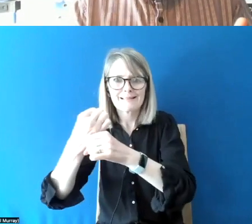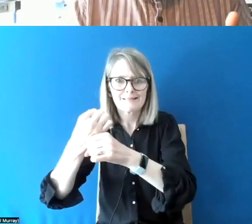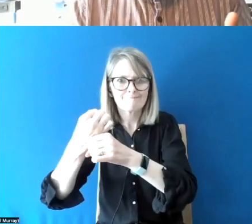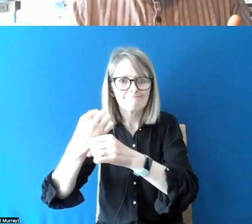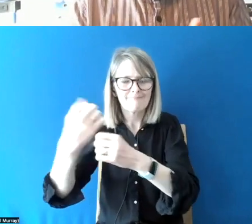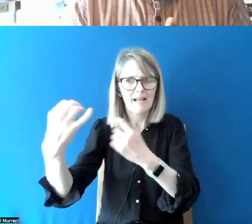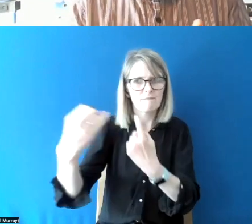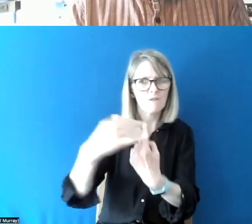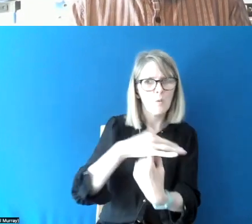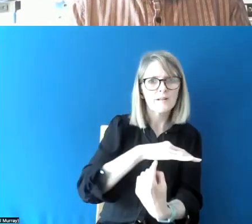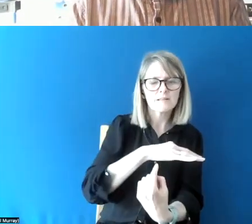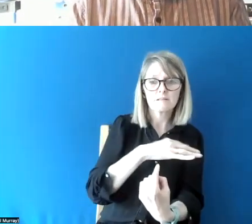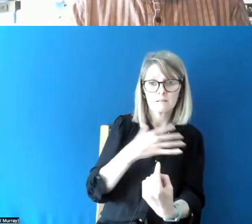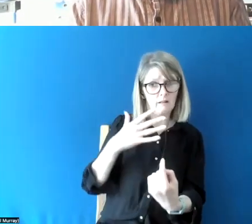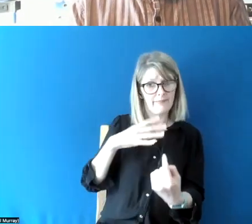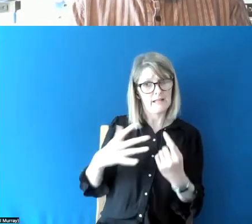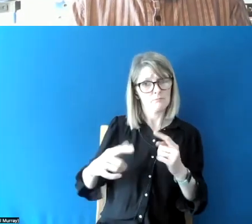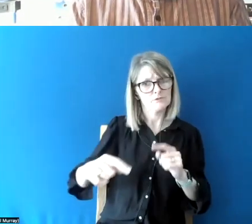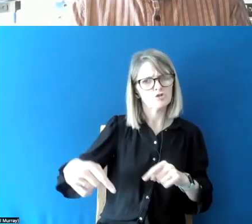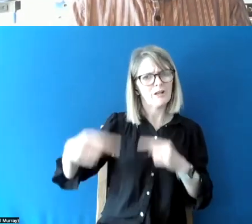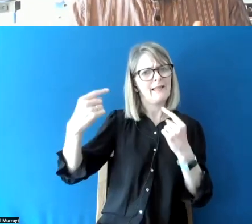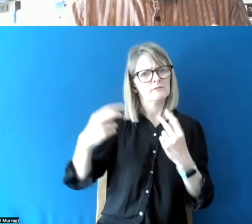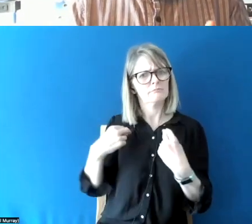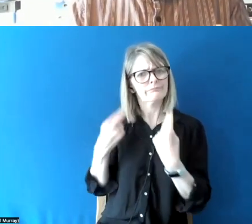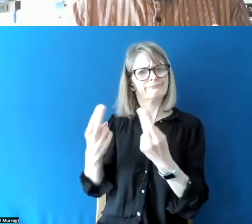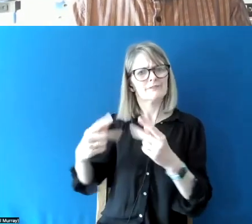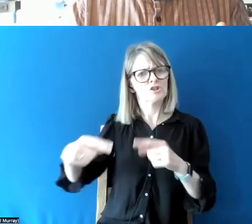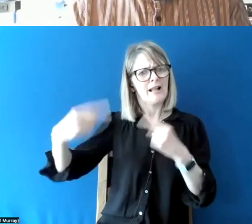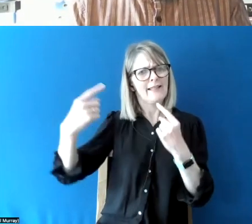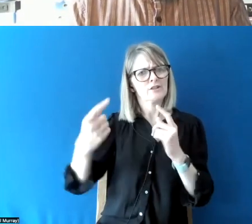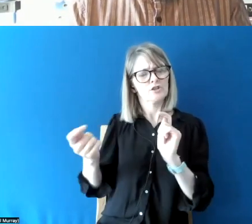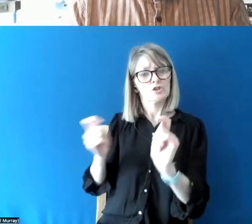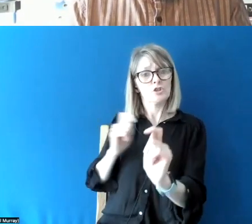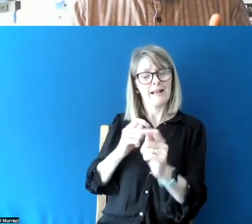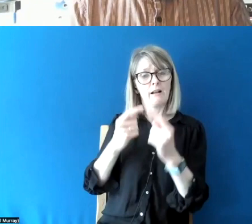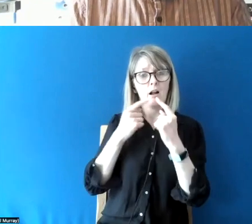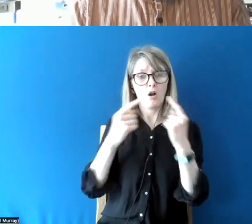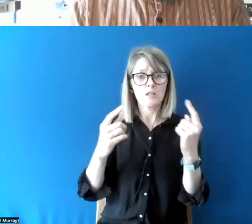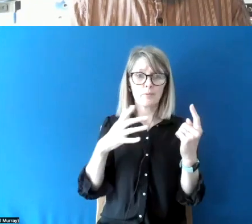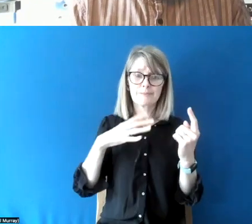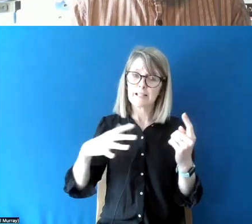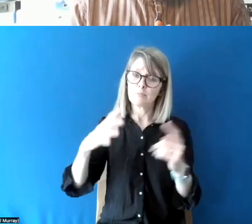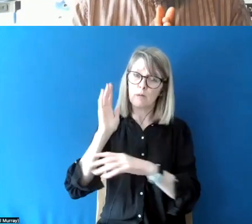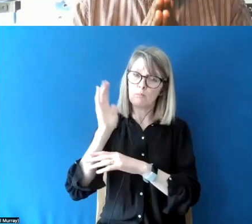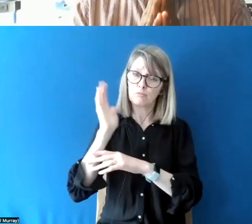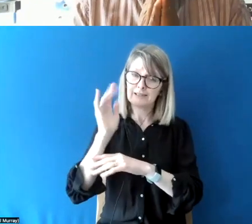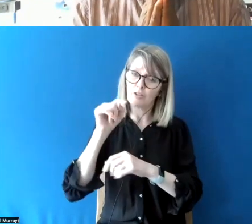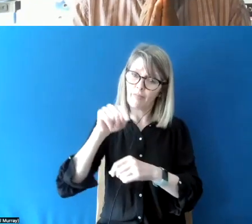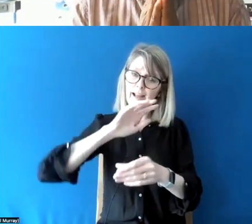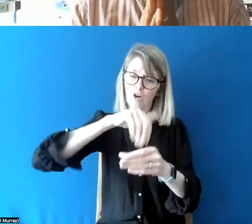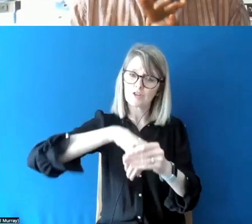to be changed and challenged. And the gospel has to be seriously preached in that context.